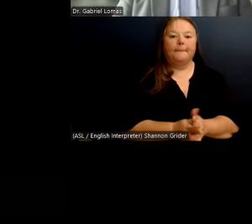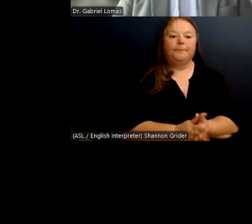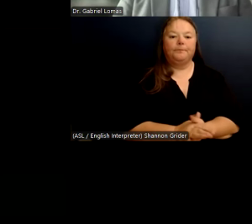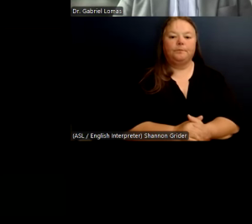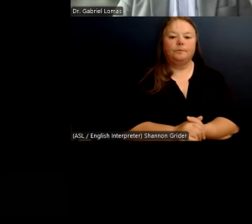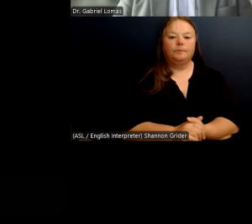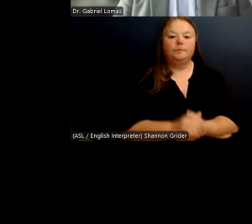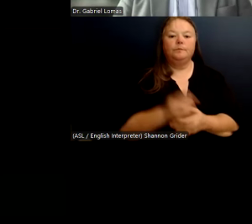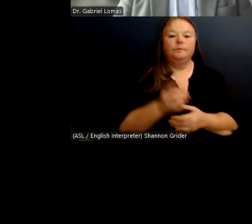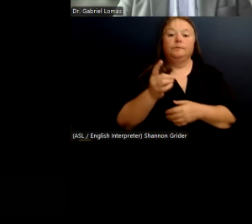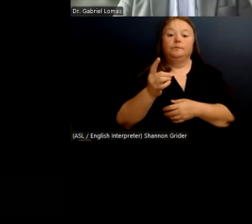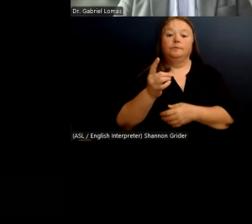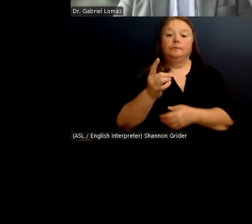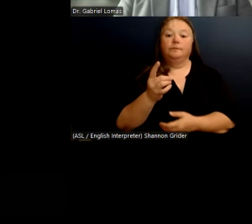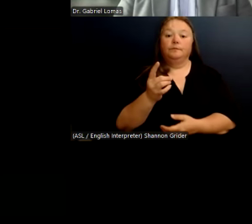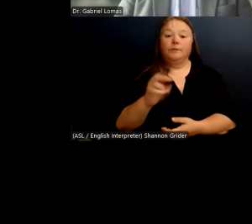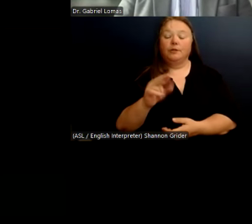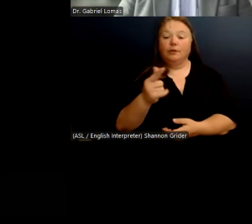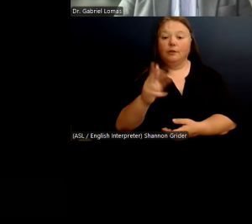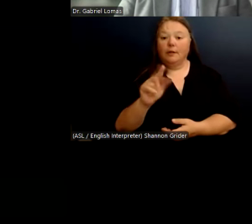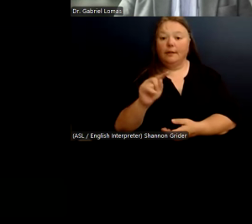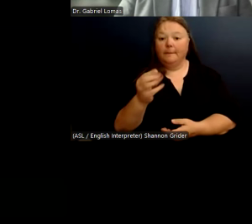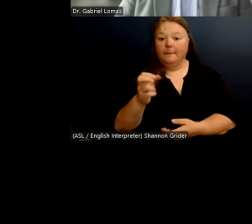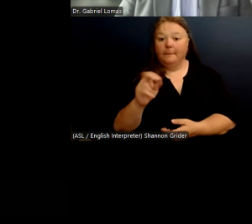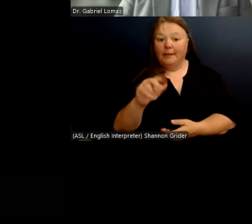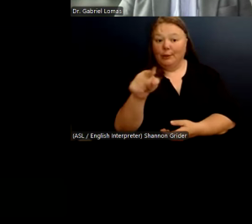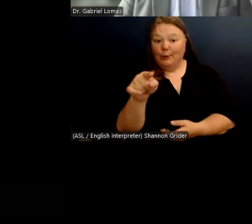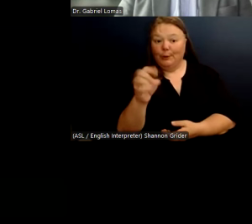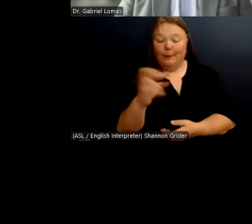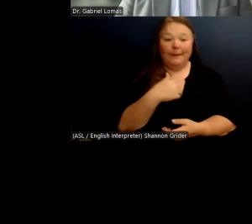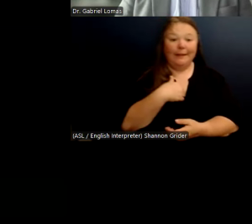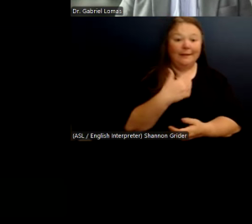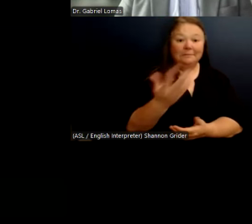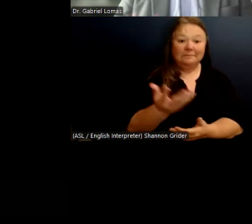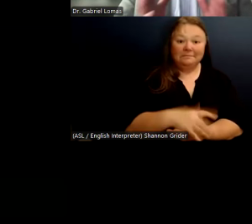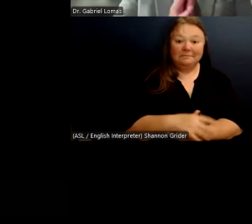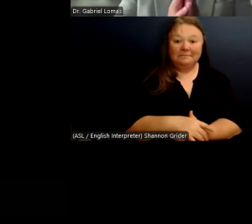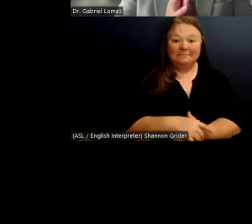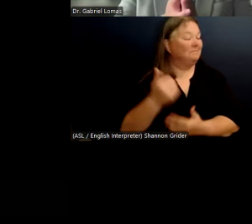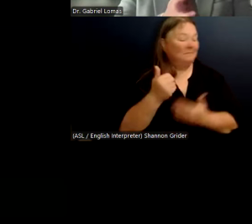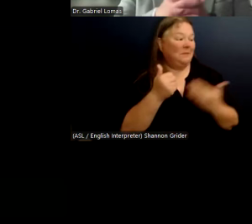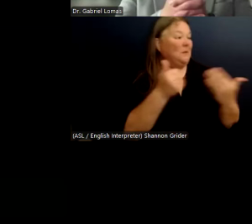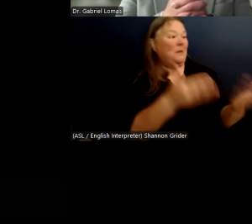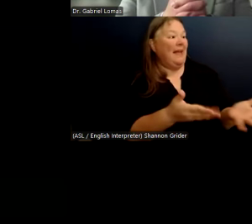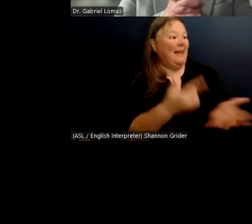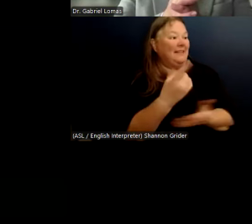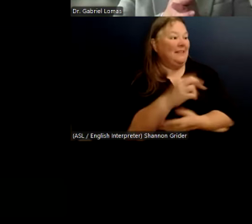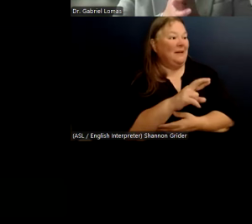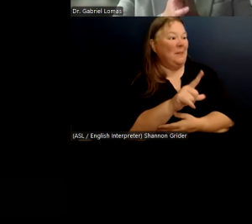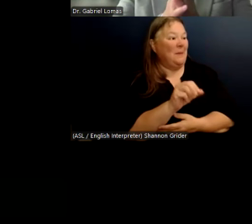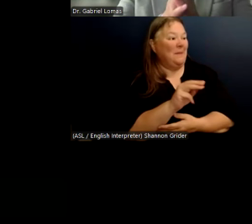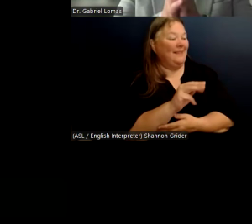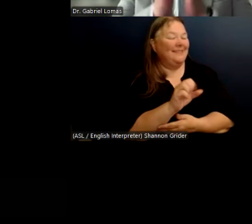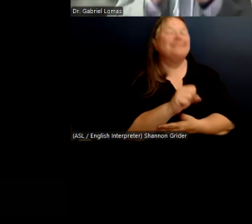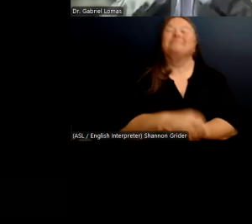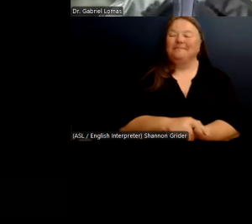Dr. Guthman, is this me or is this you? I don't remember. Go ahead, take it away. Great, great.